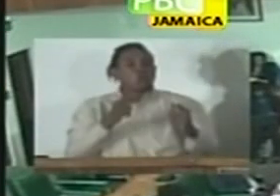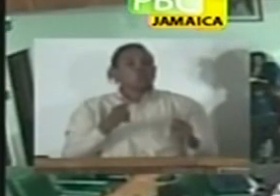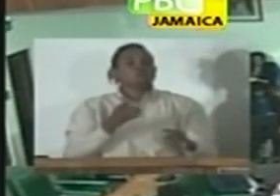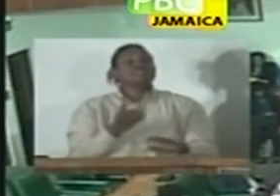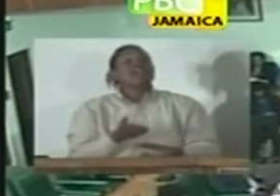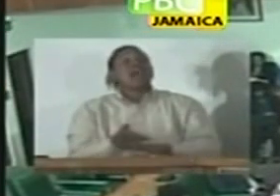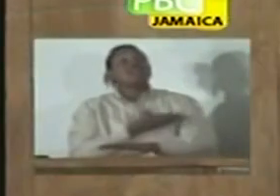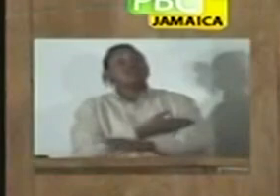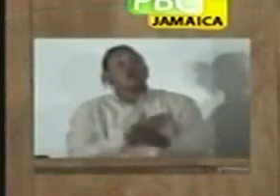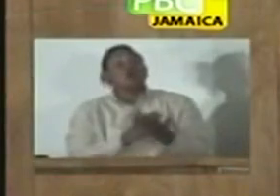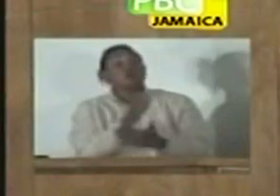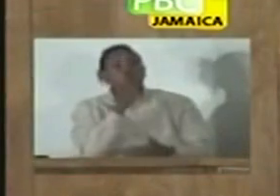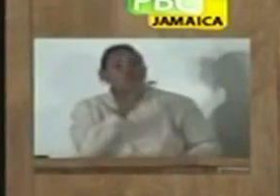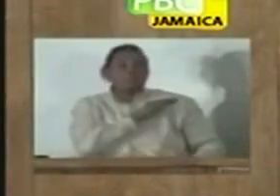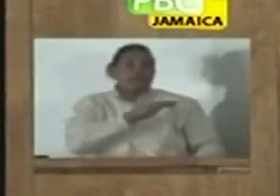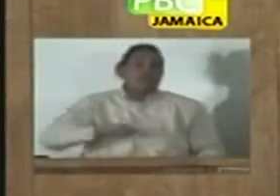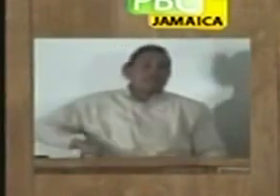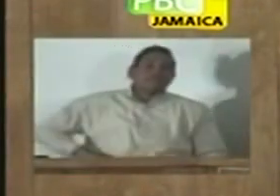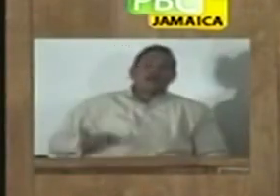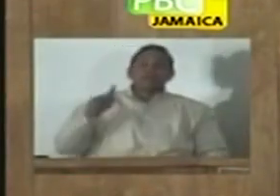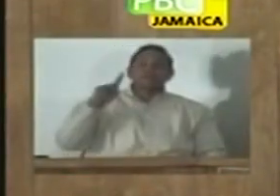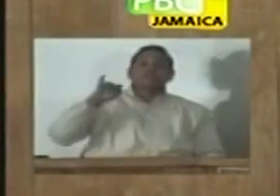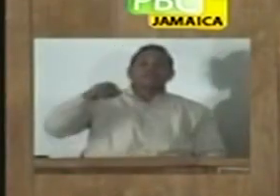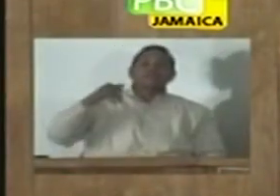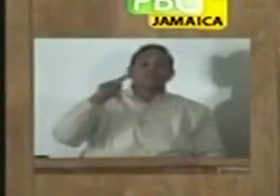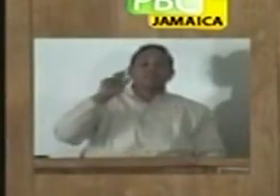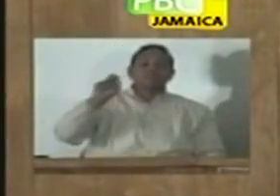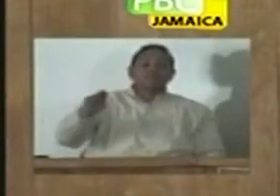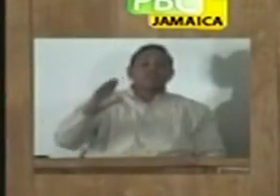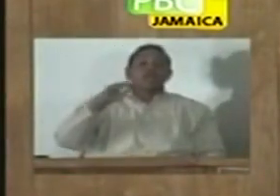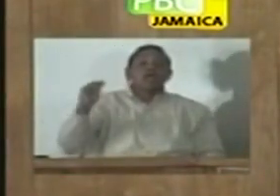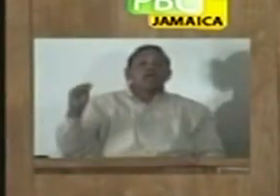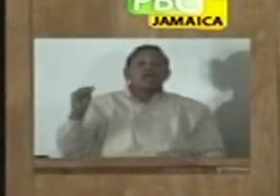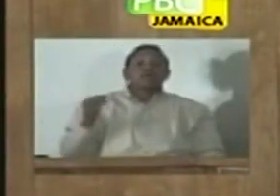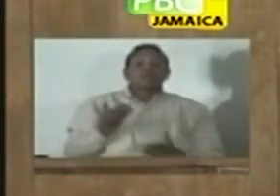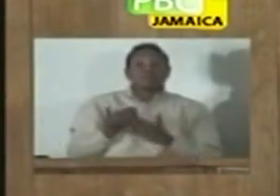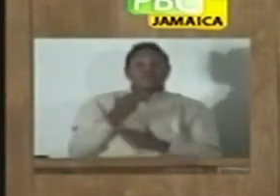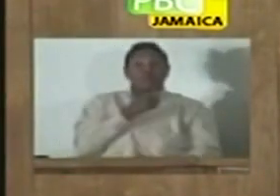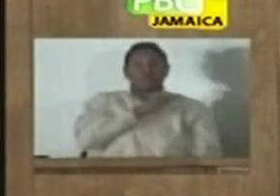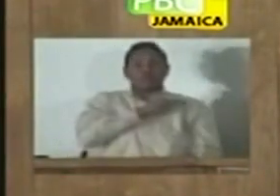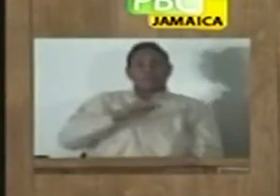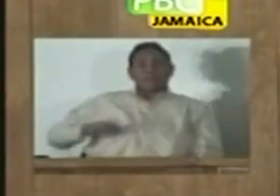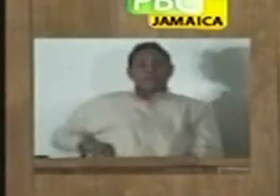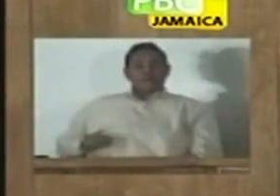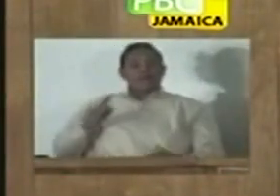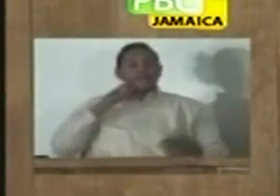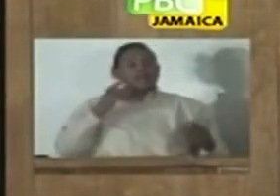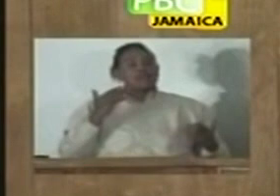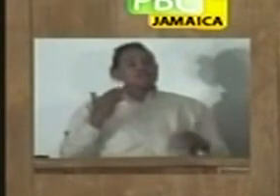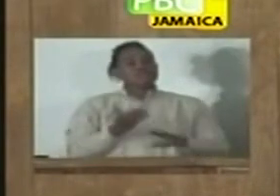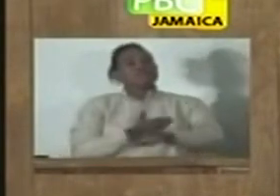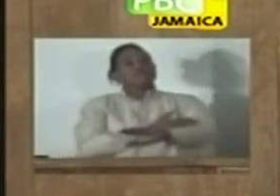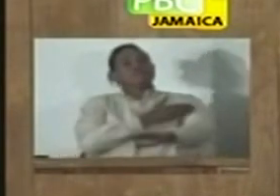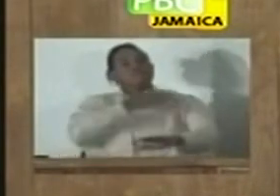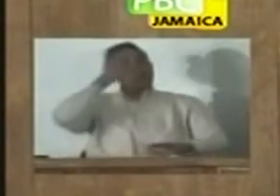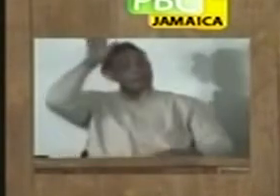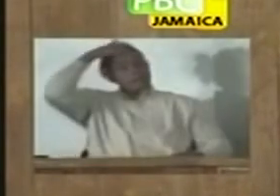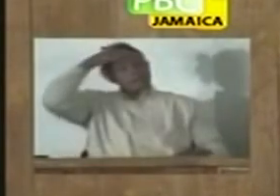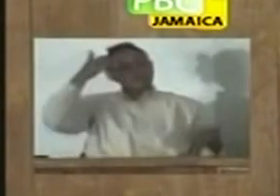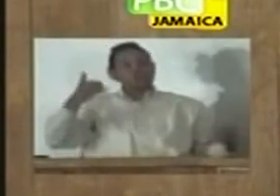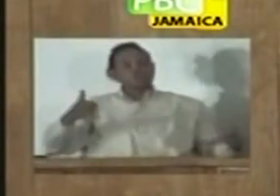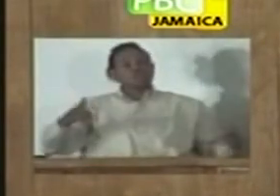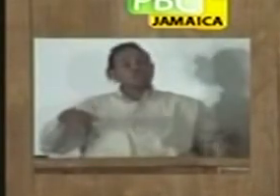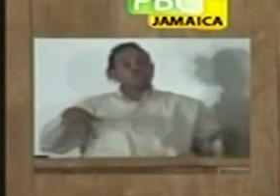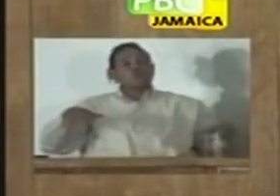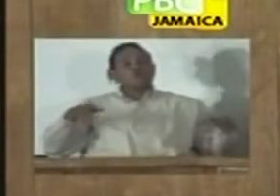Michael Manley, advanced by P.J. Paulson, and before them Norman Manley, advanced by Portia Simpson Miller, and being upheld by